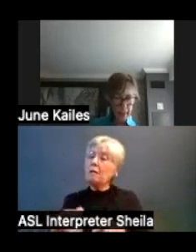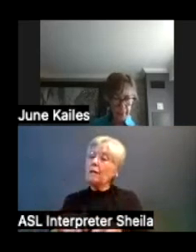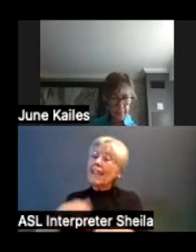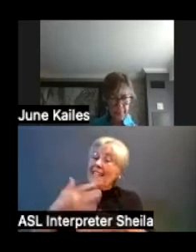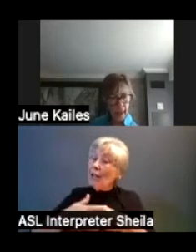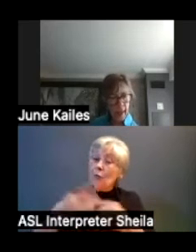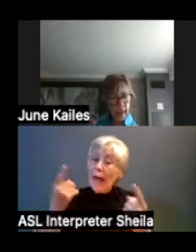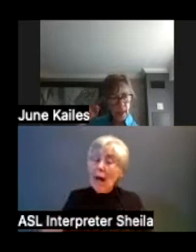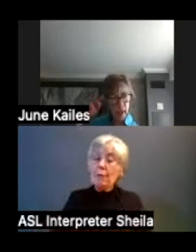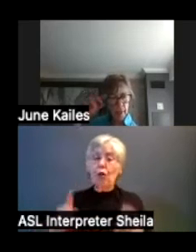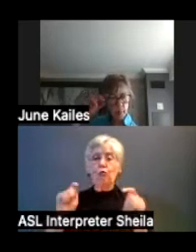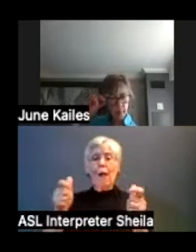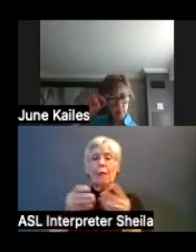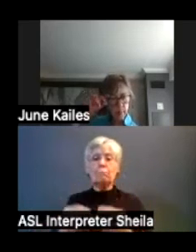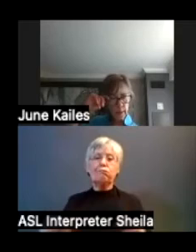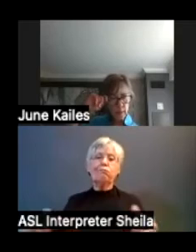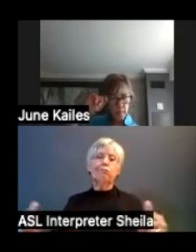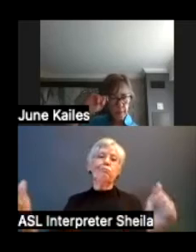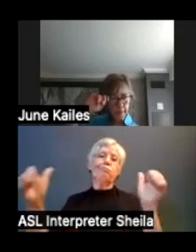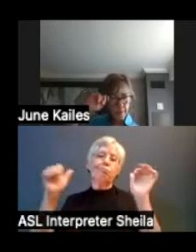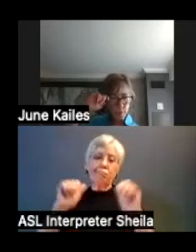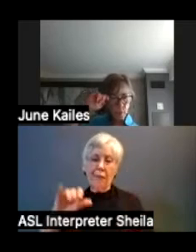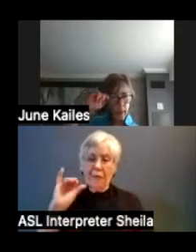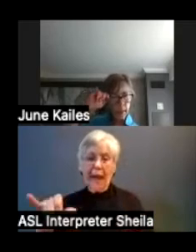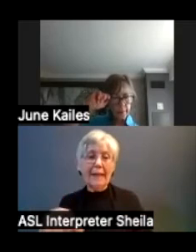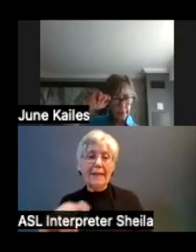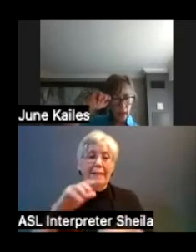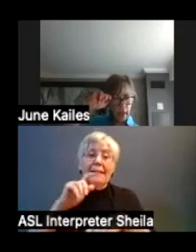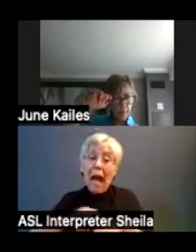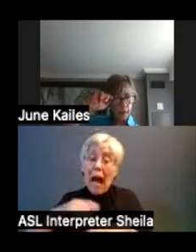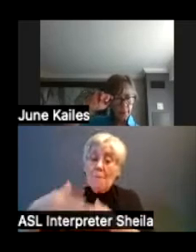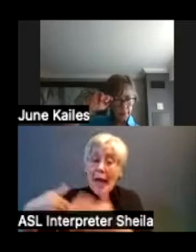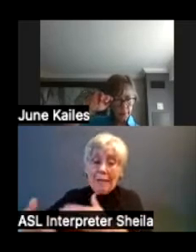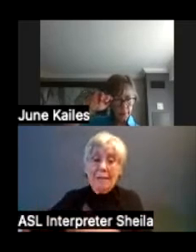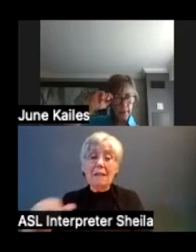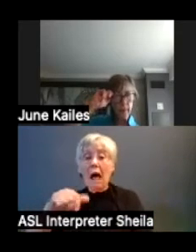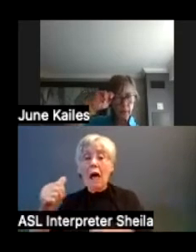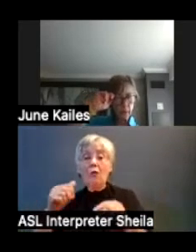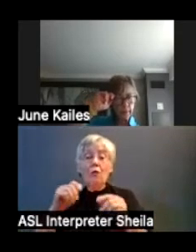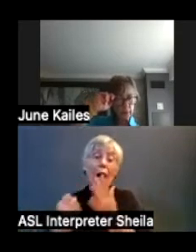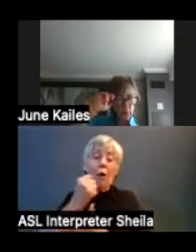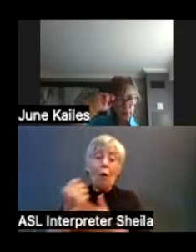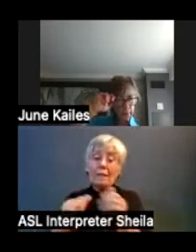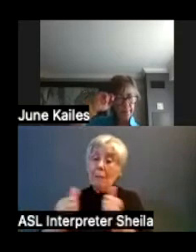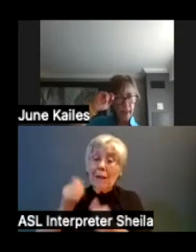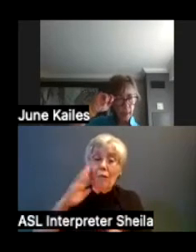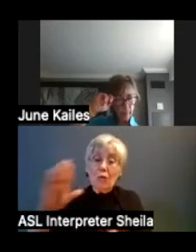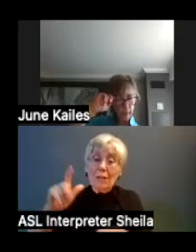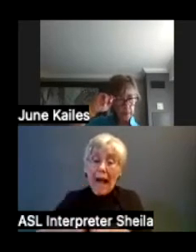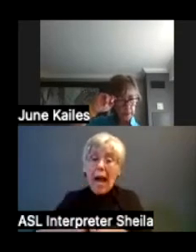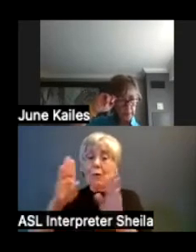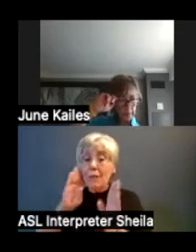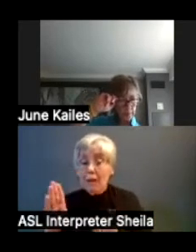time passes and other priorities compete for time, attention, resources,